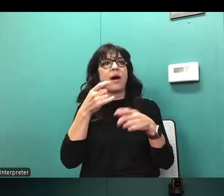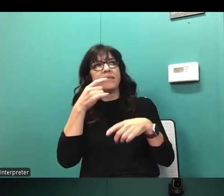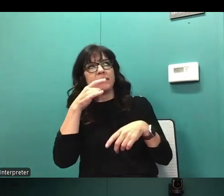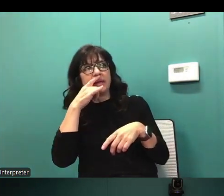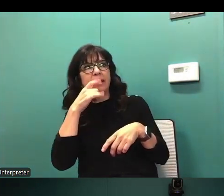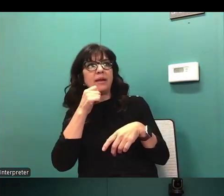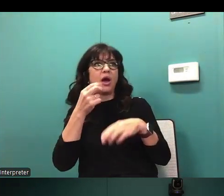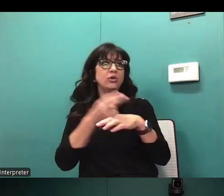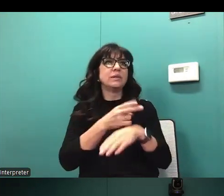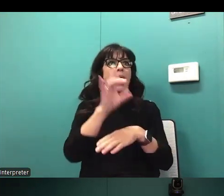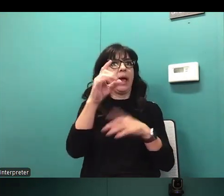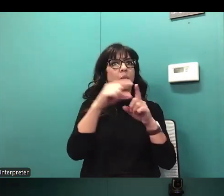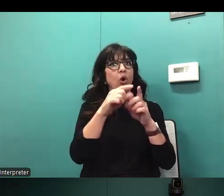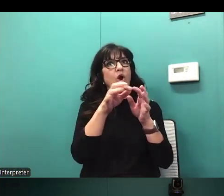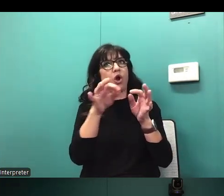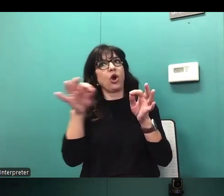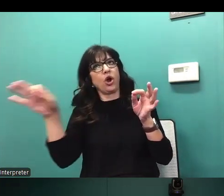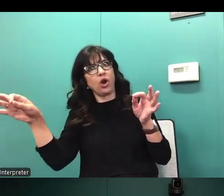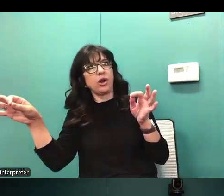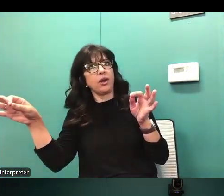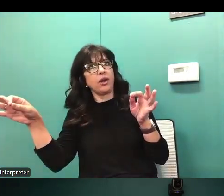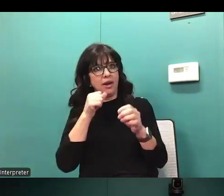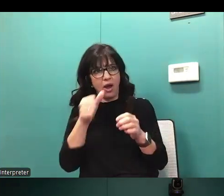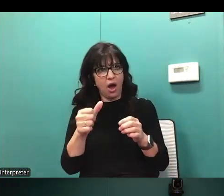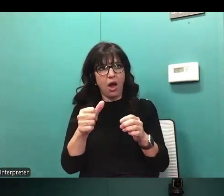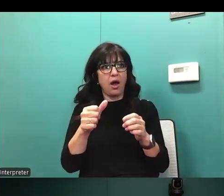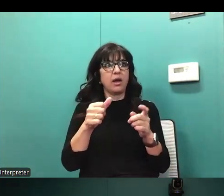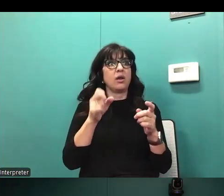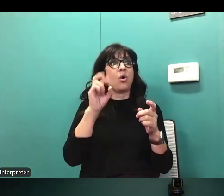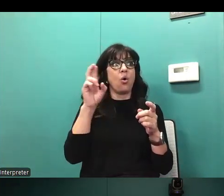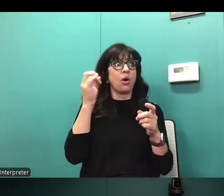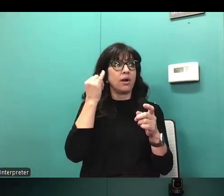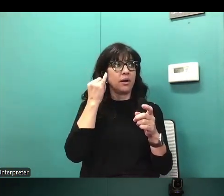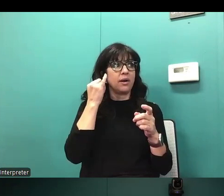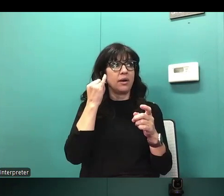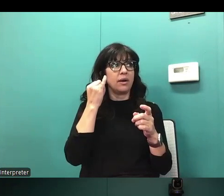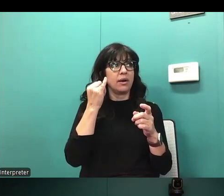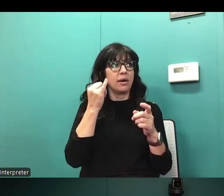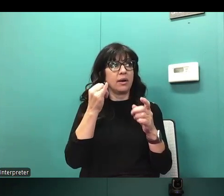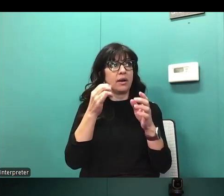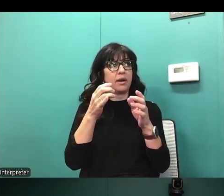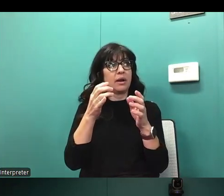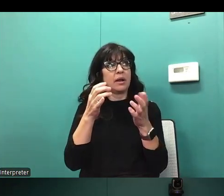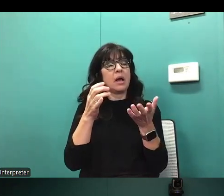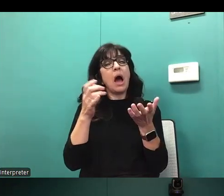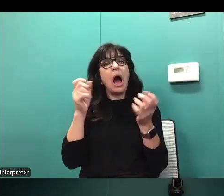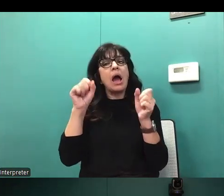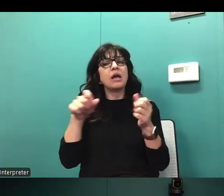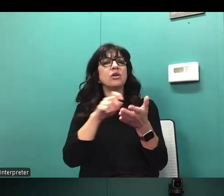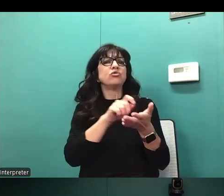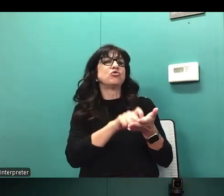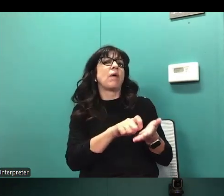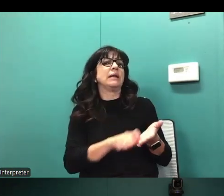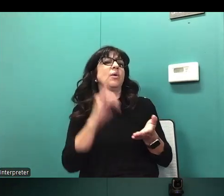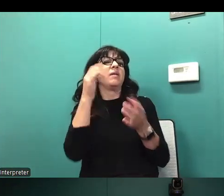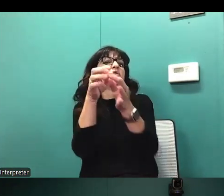long word utterances and, you know, like big long utterances. You can typically, like I've been able to write down what